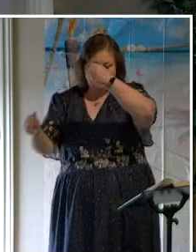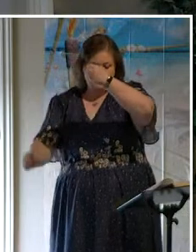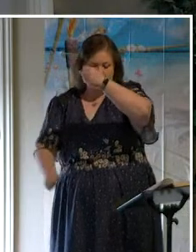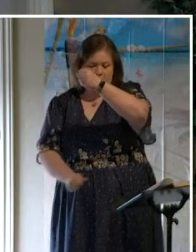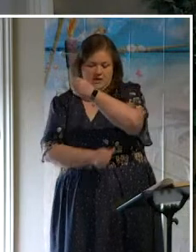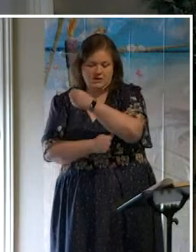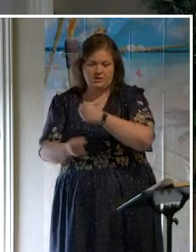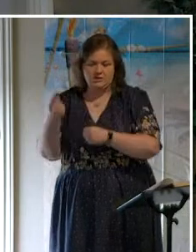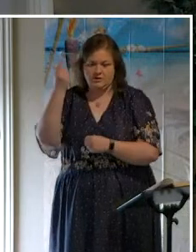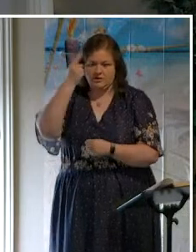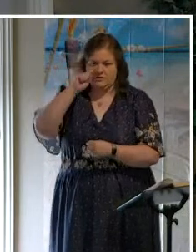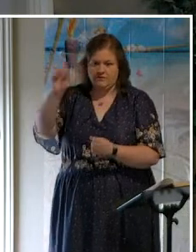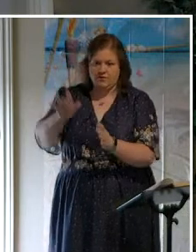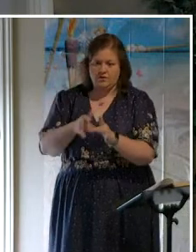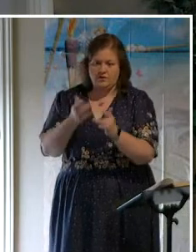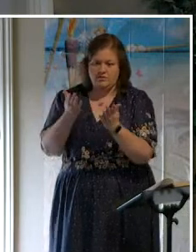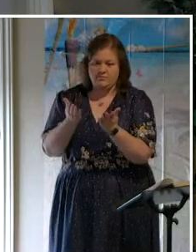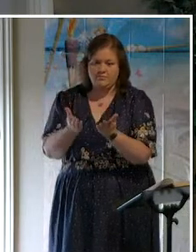the